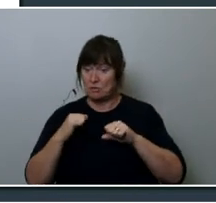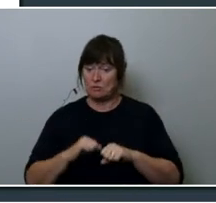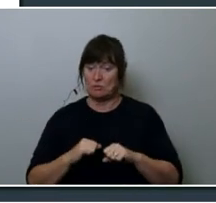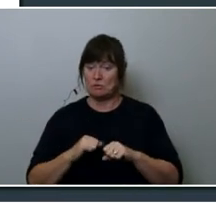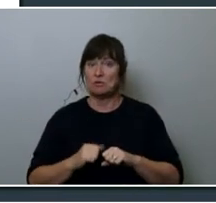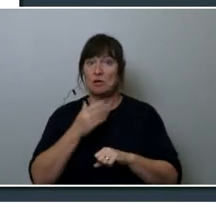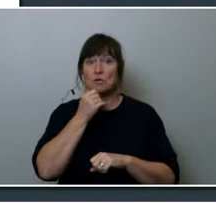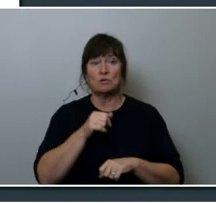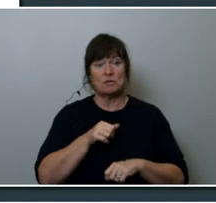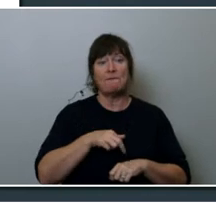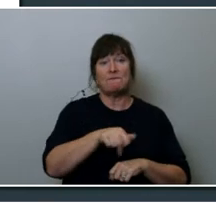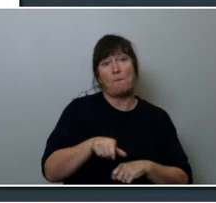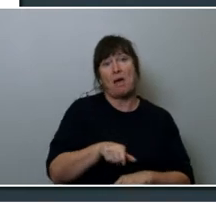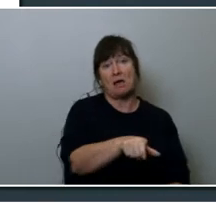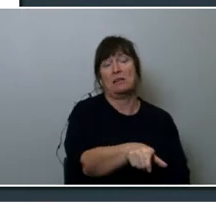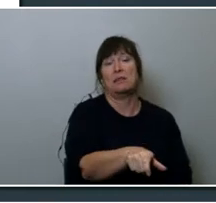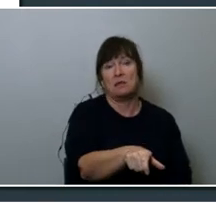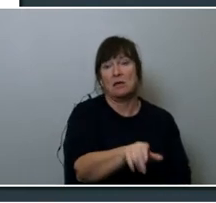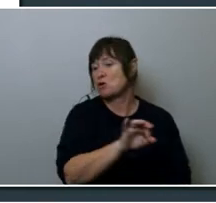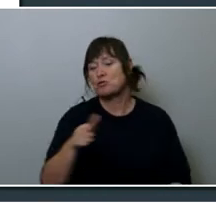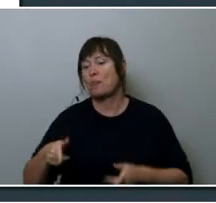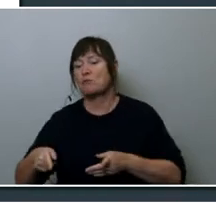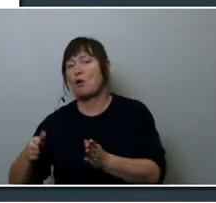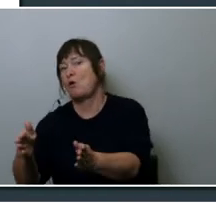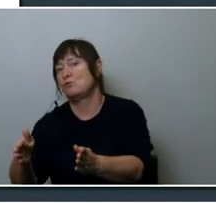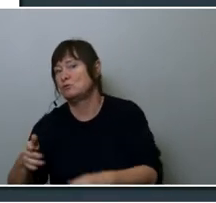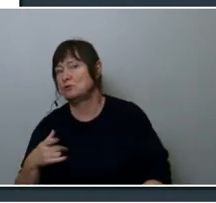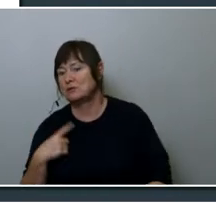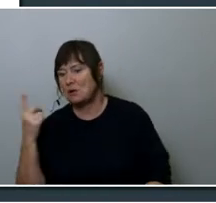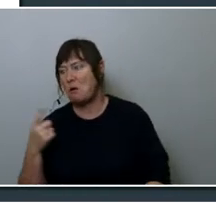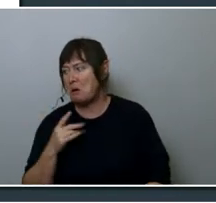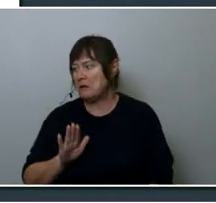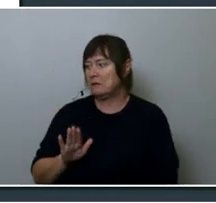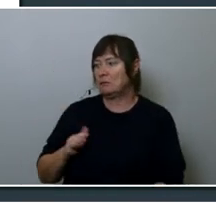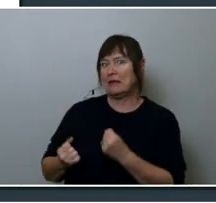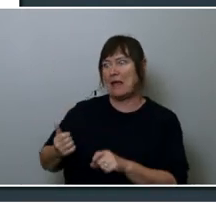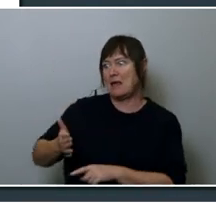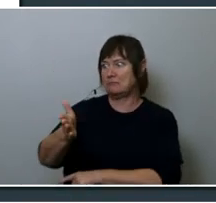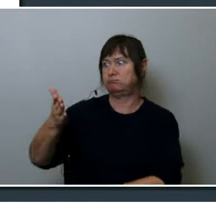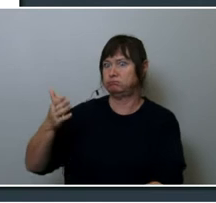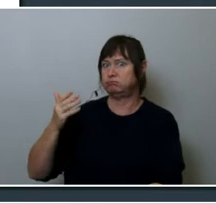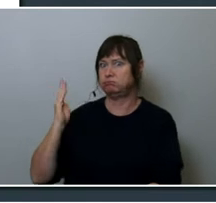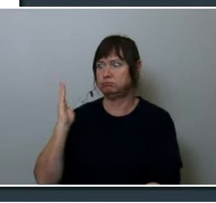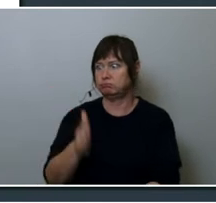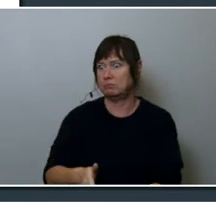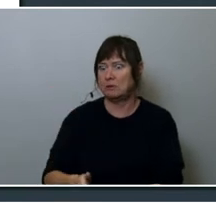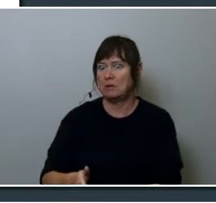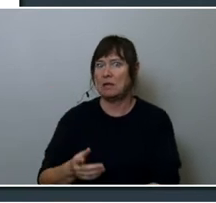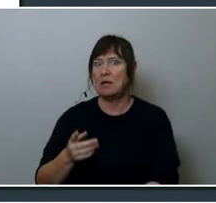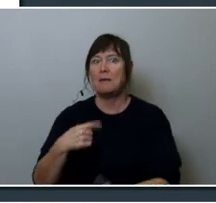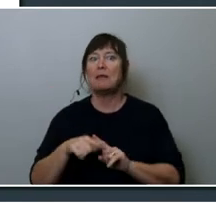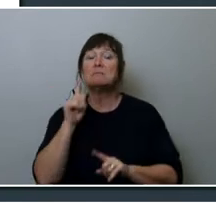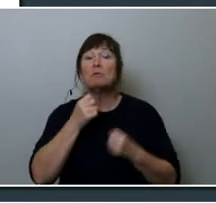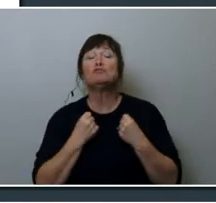Students are using the footpath instead of the road because they're worried, and it also concerns the